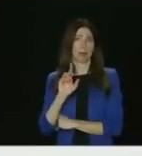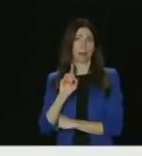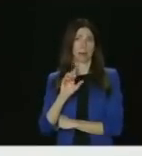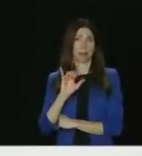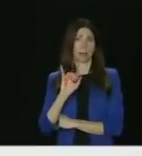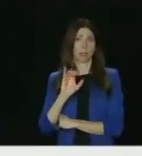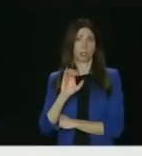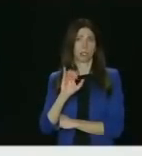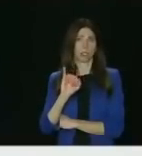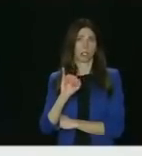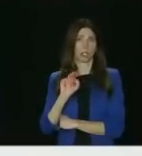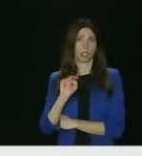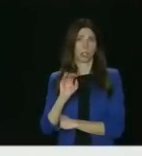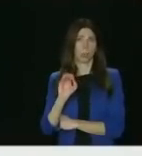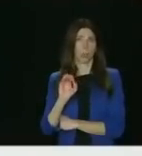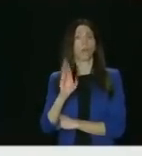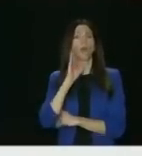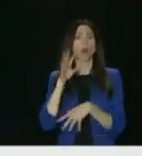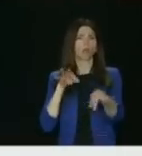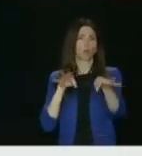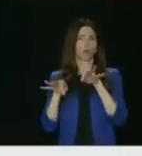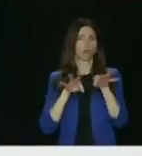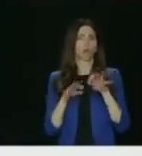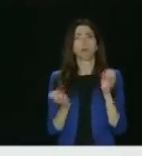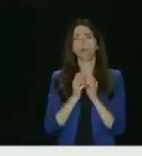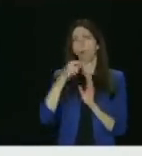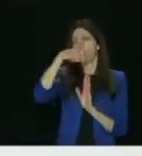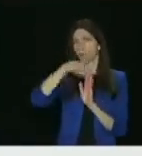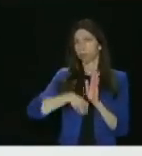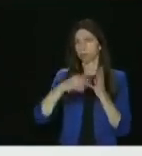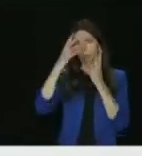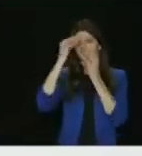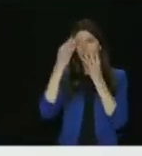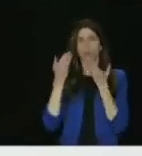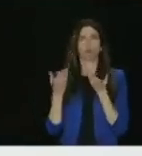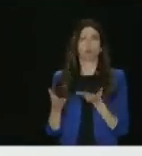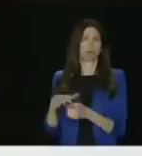further information on the situation in Ottawa. Marco.